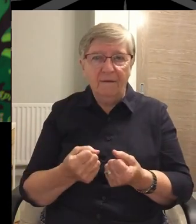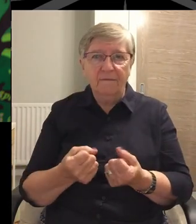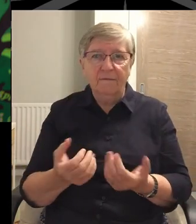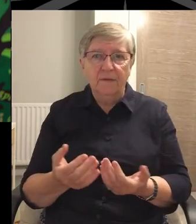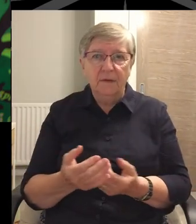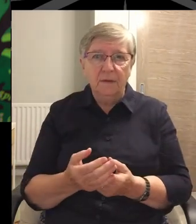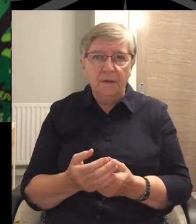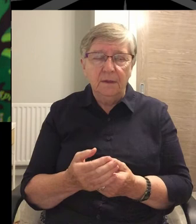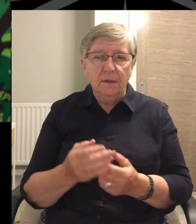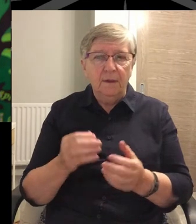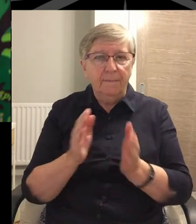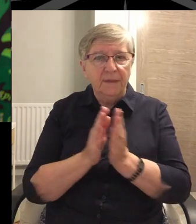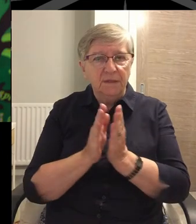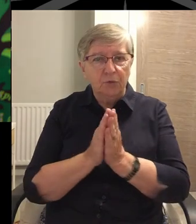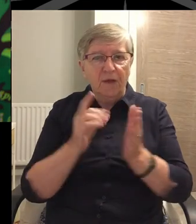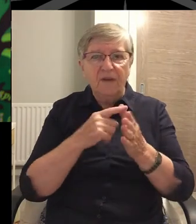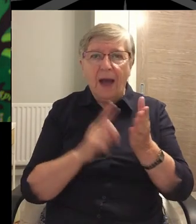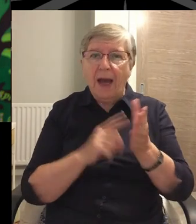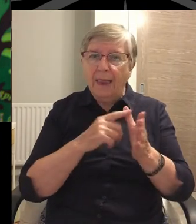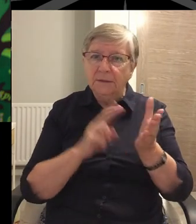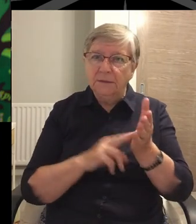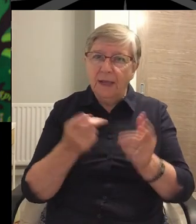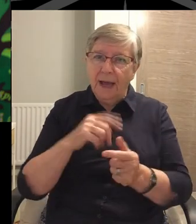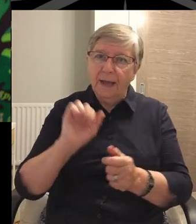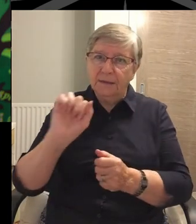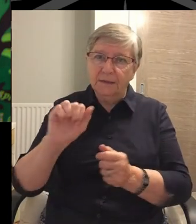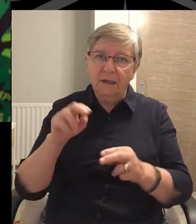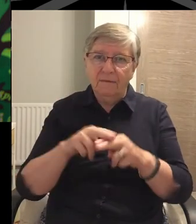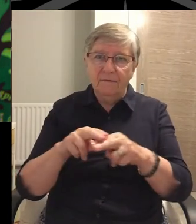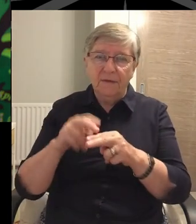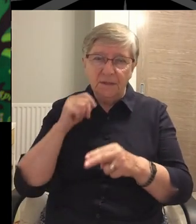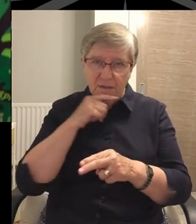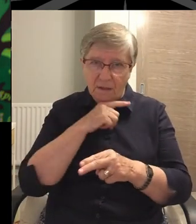do commend Alan, her son, and the wider family